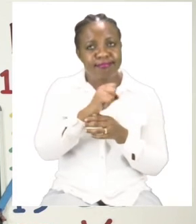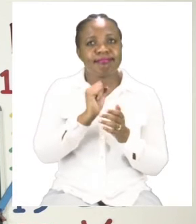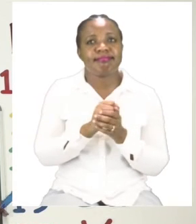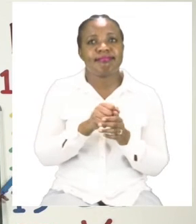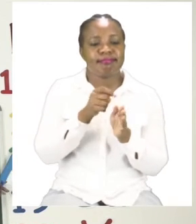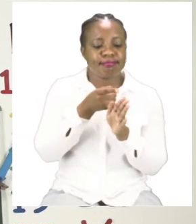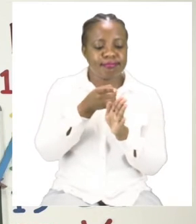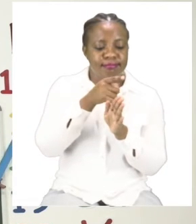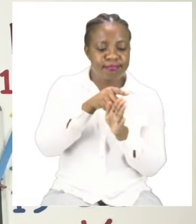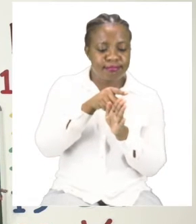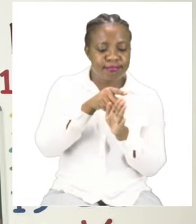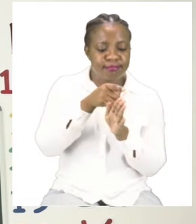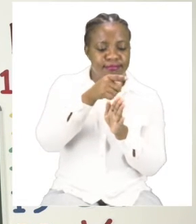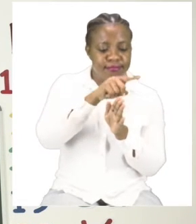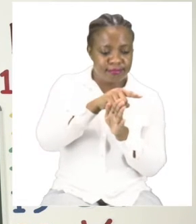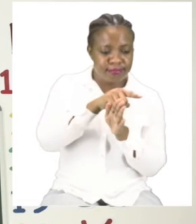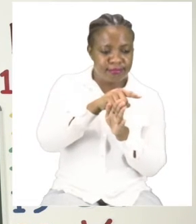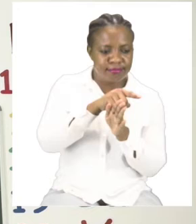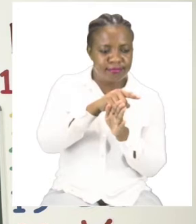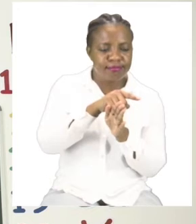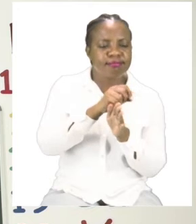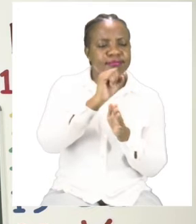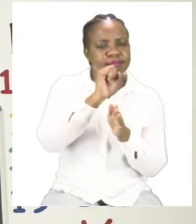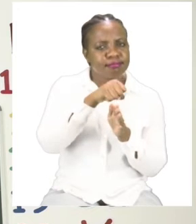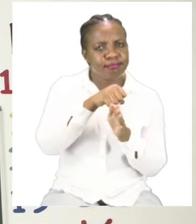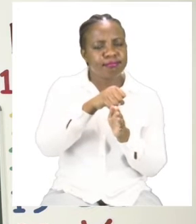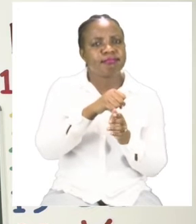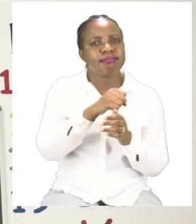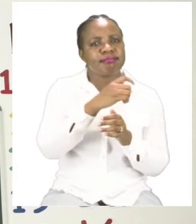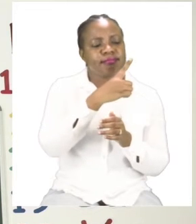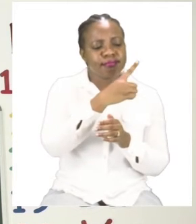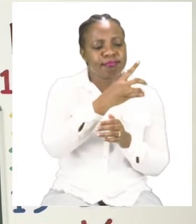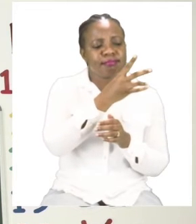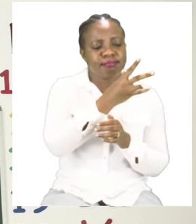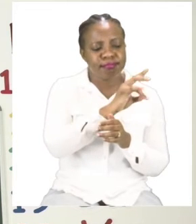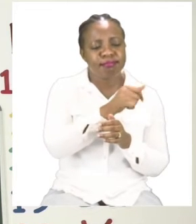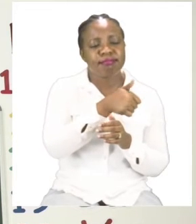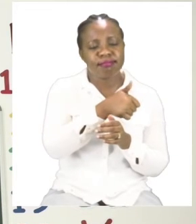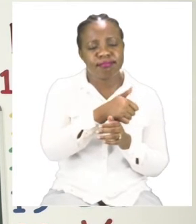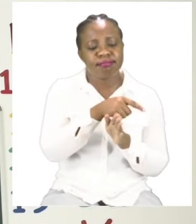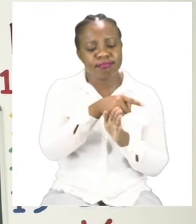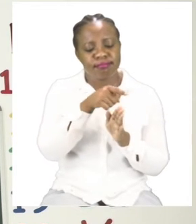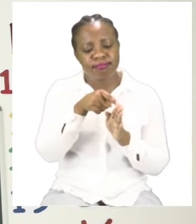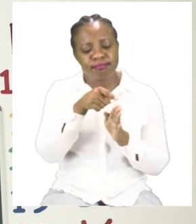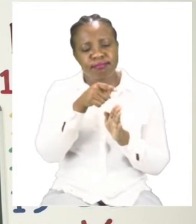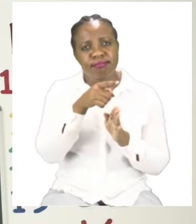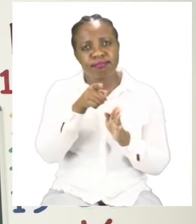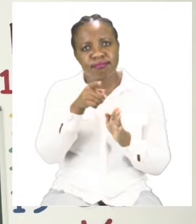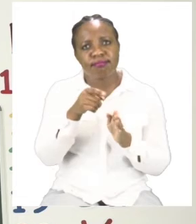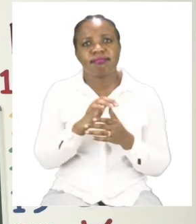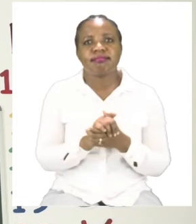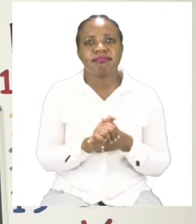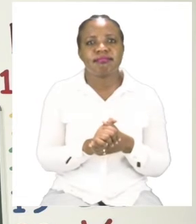1, 2. So that means our answer is correct. Well done, everyone.